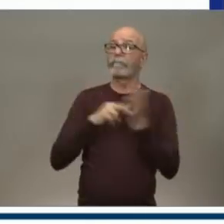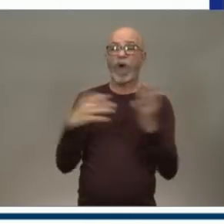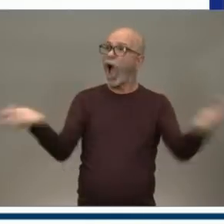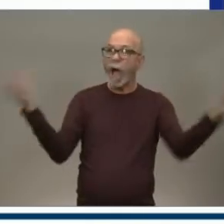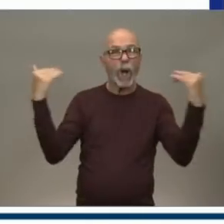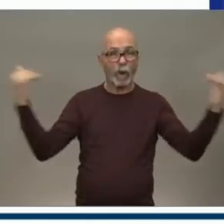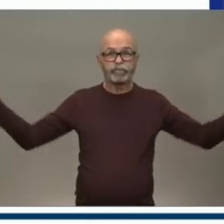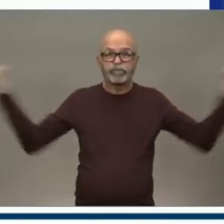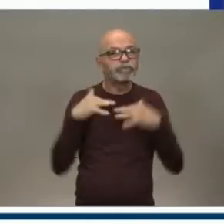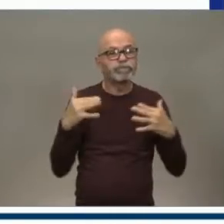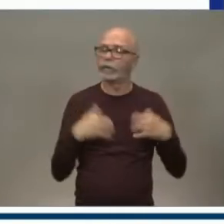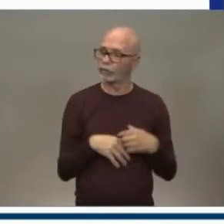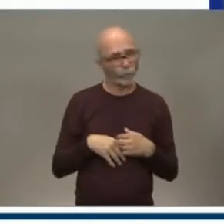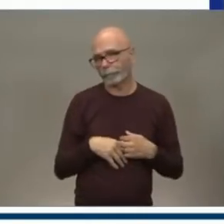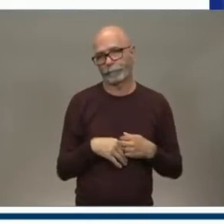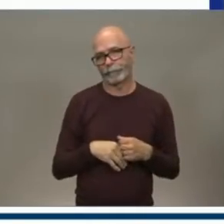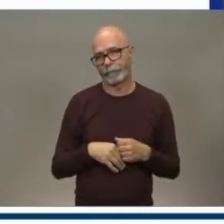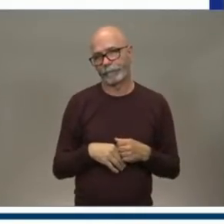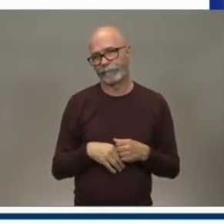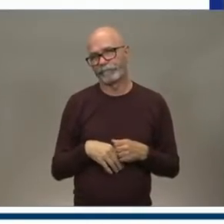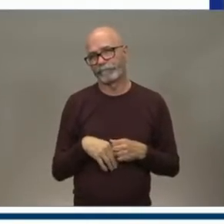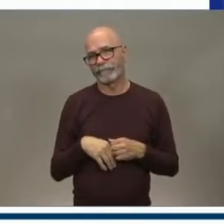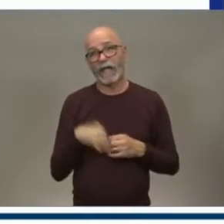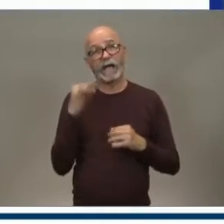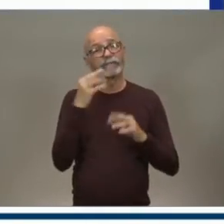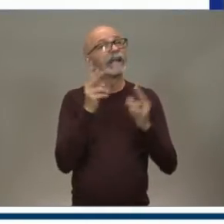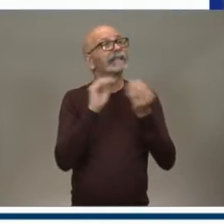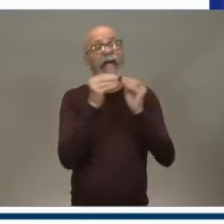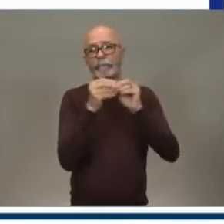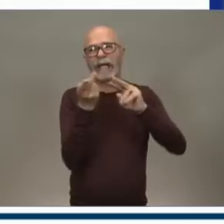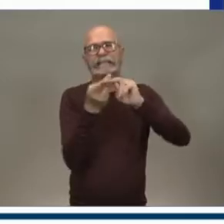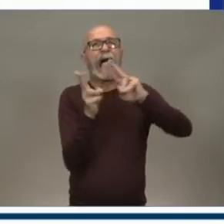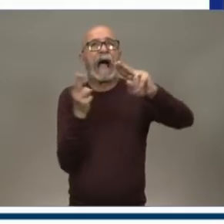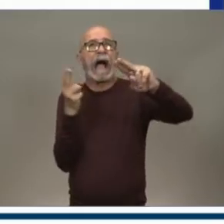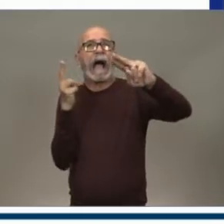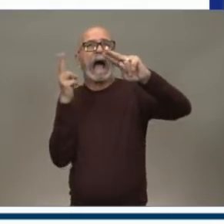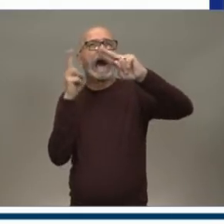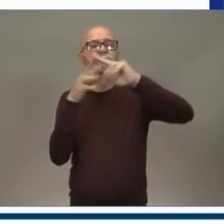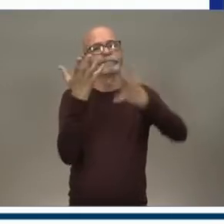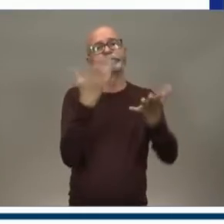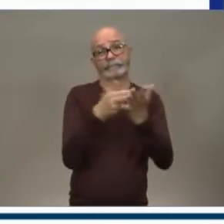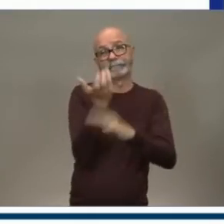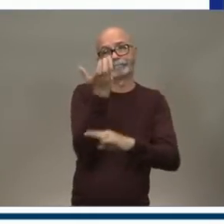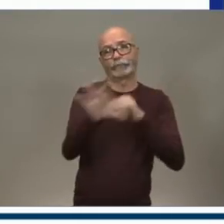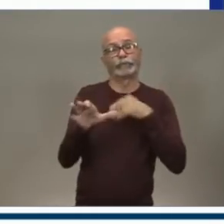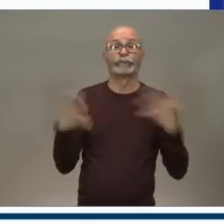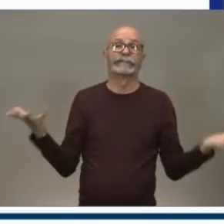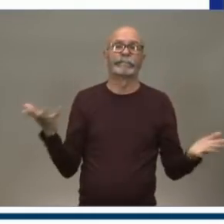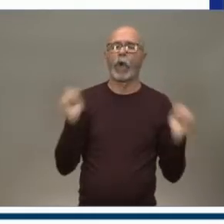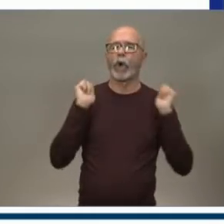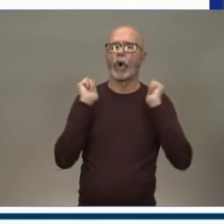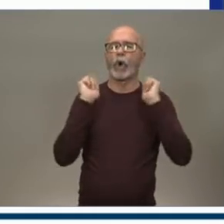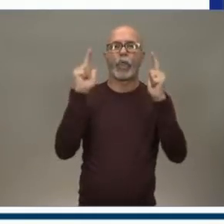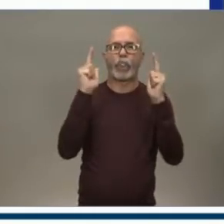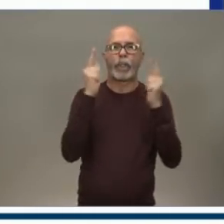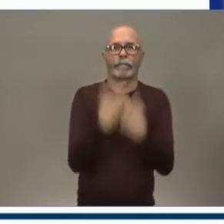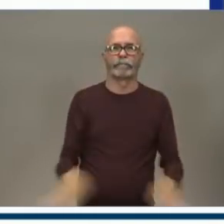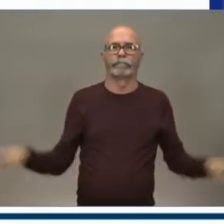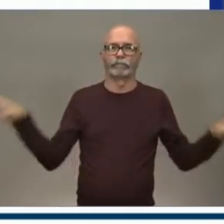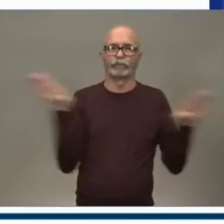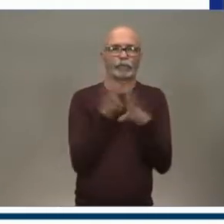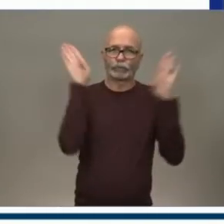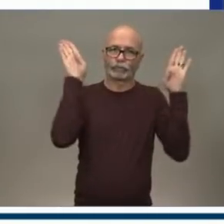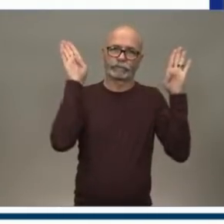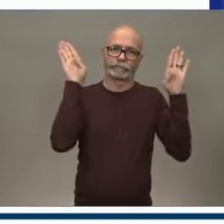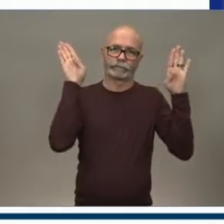economy again. People need to understand this. And I say to all those out there whose livelihoods may